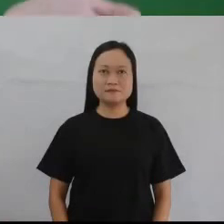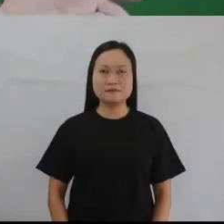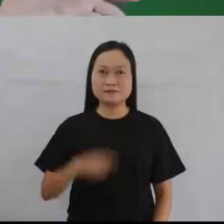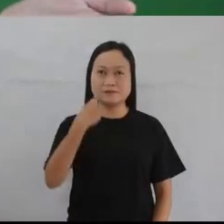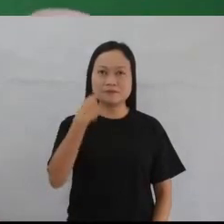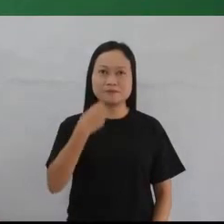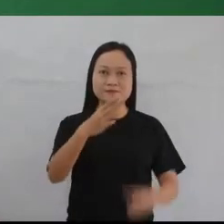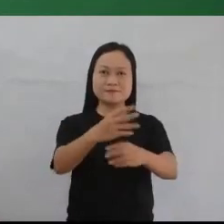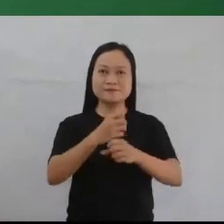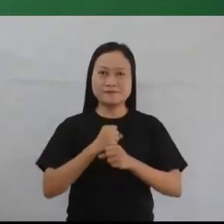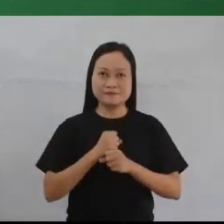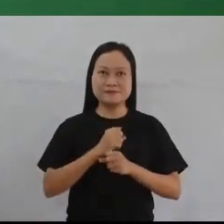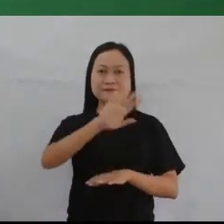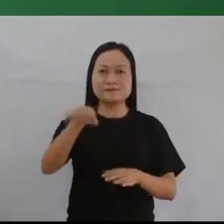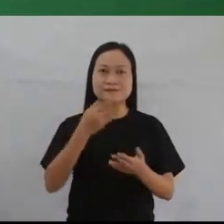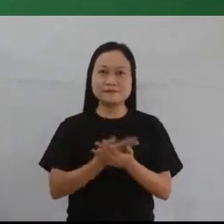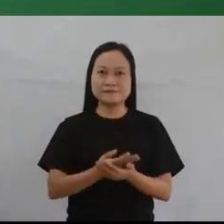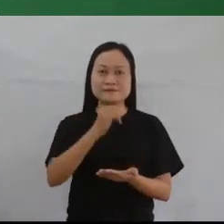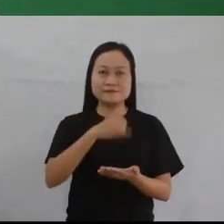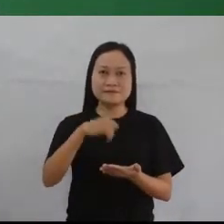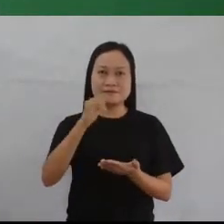Now who got a perfect score?